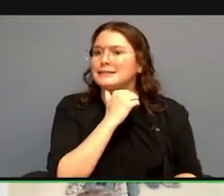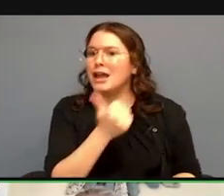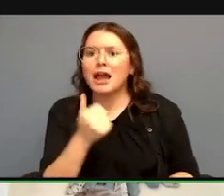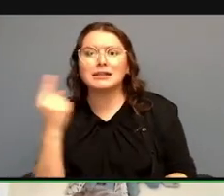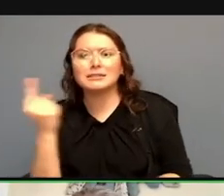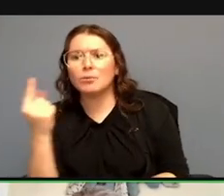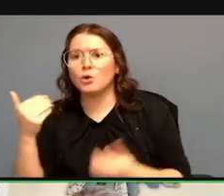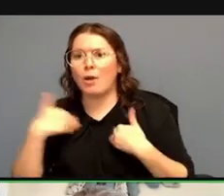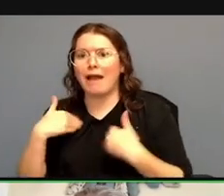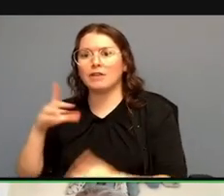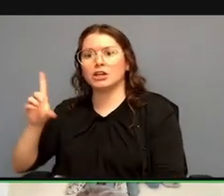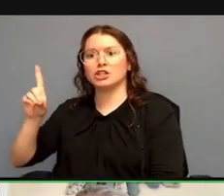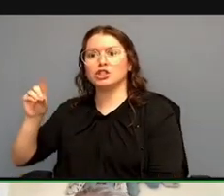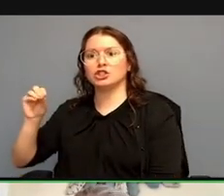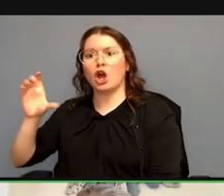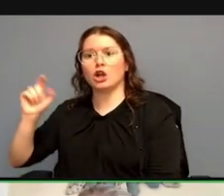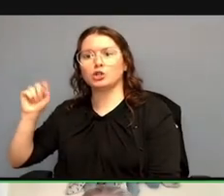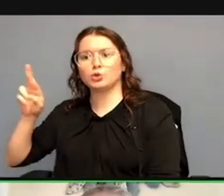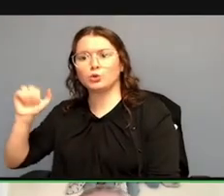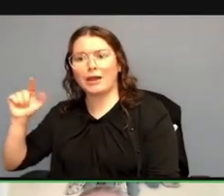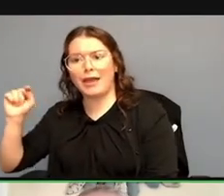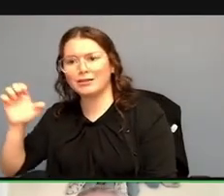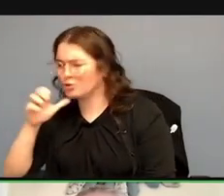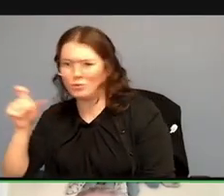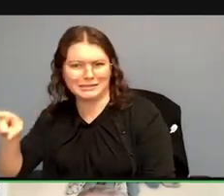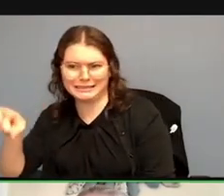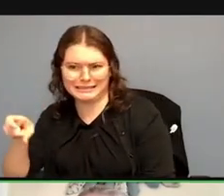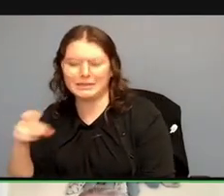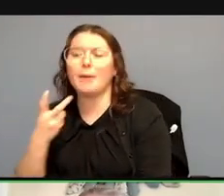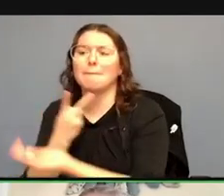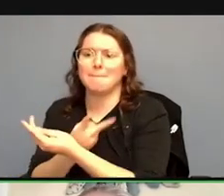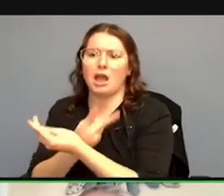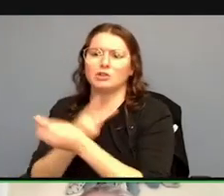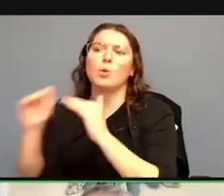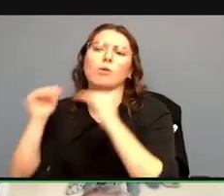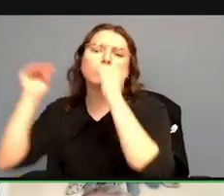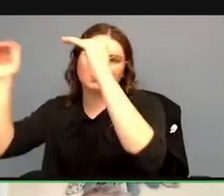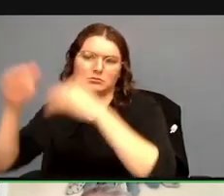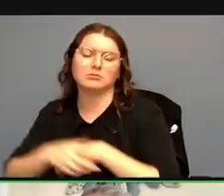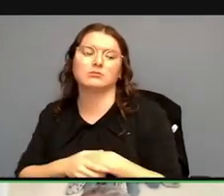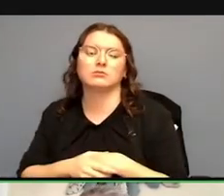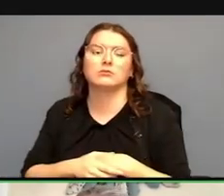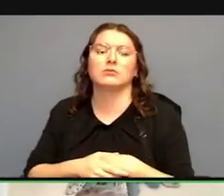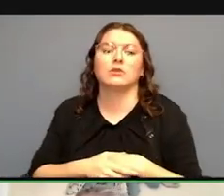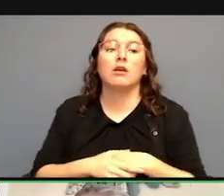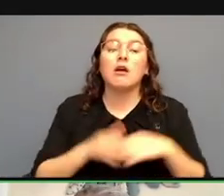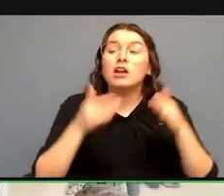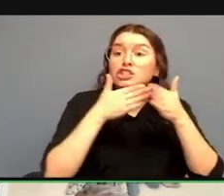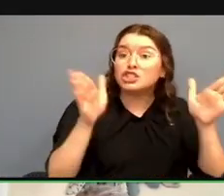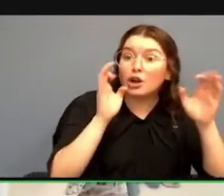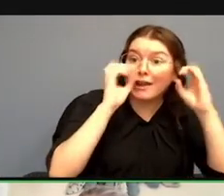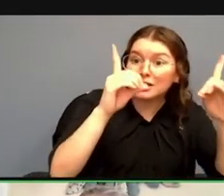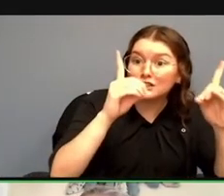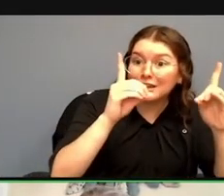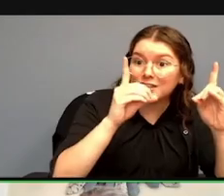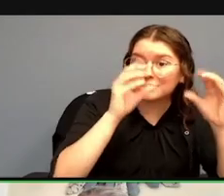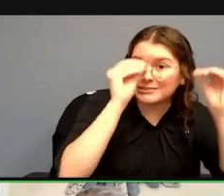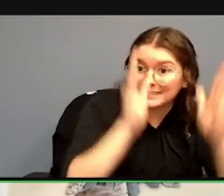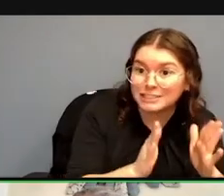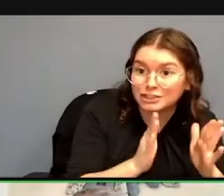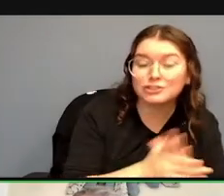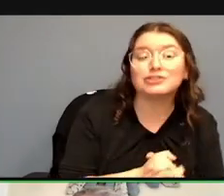a doctorate degree in psychology. It would be a general education teacher